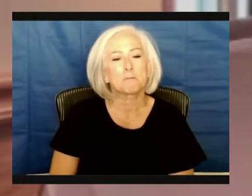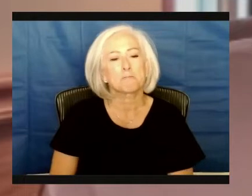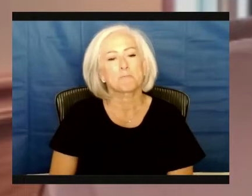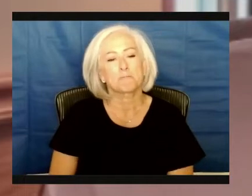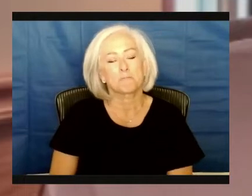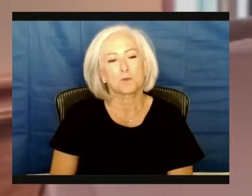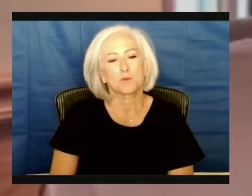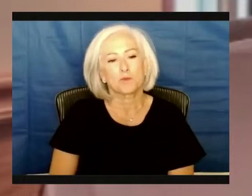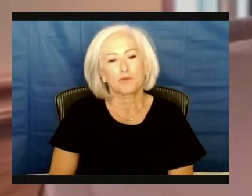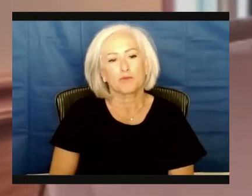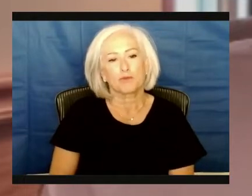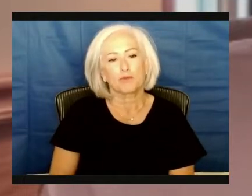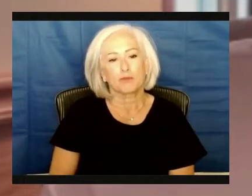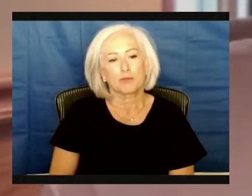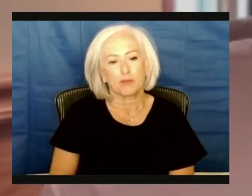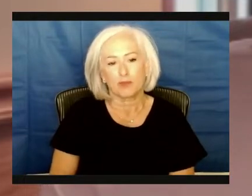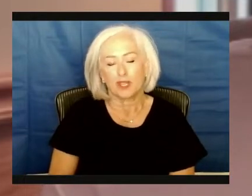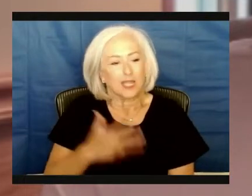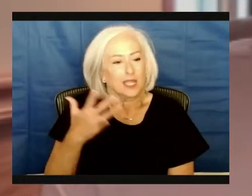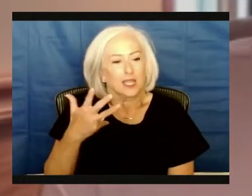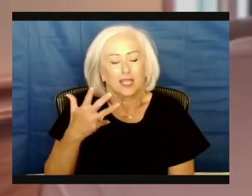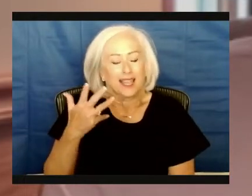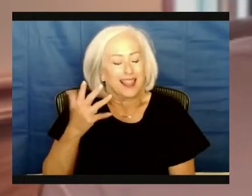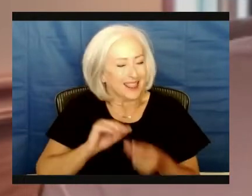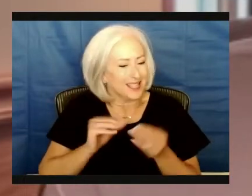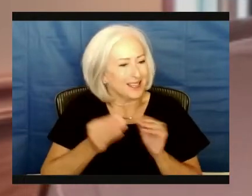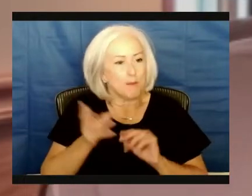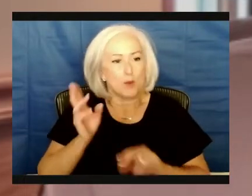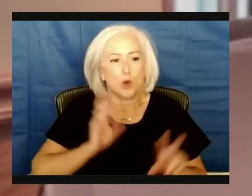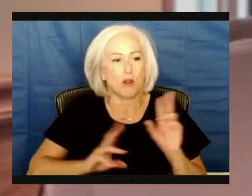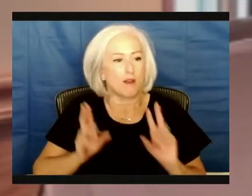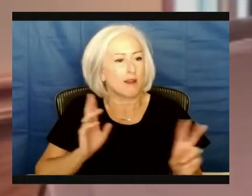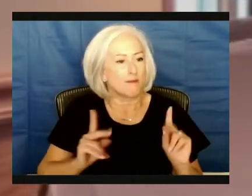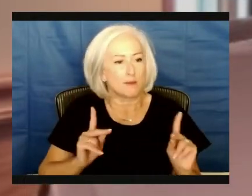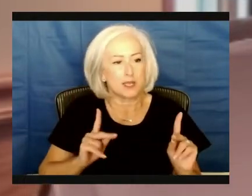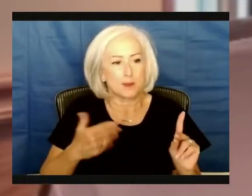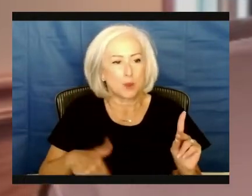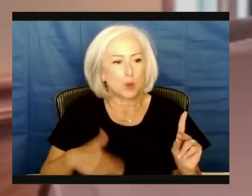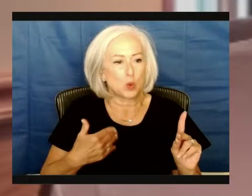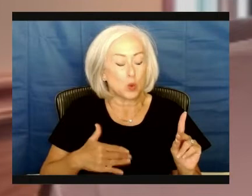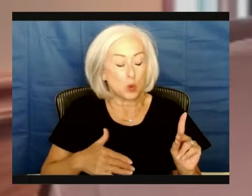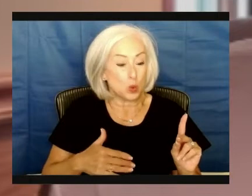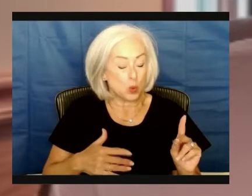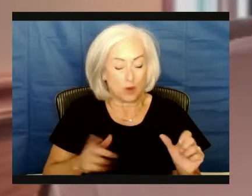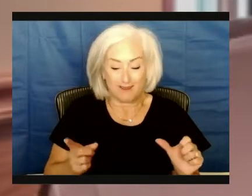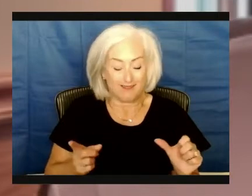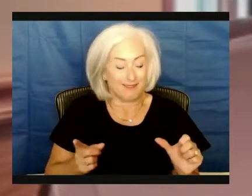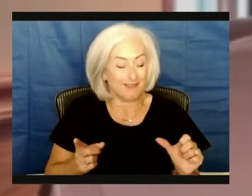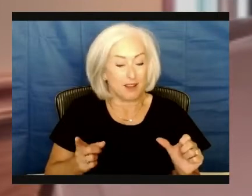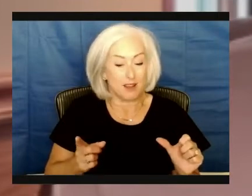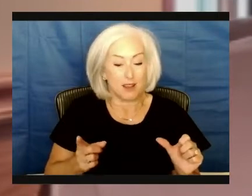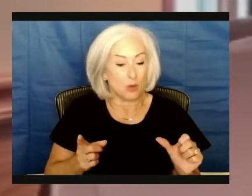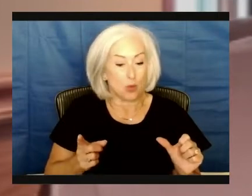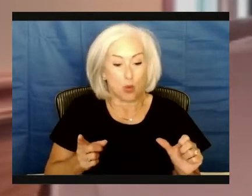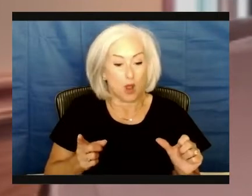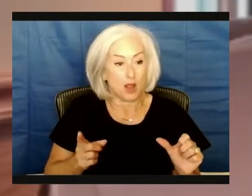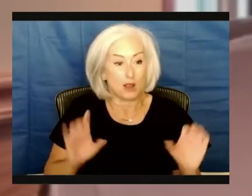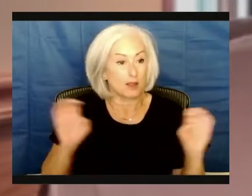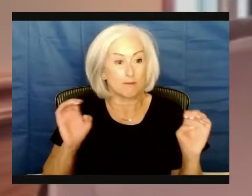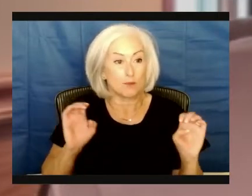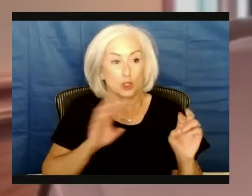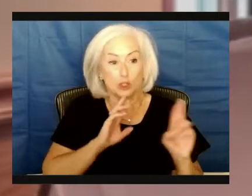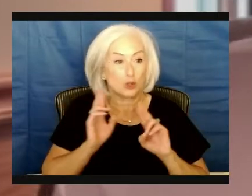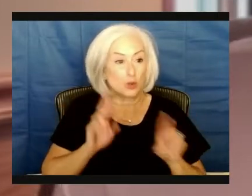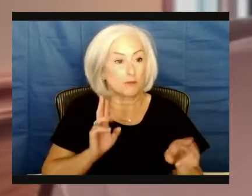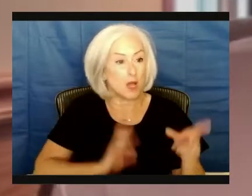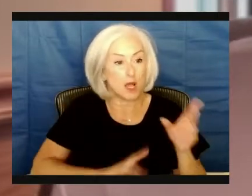the amount of people, like, I think, you know, especially when the first responders were just getting there, you know, there were more people. And also